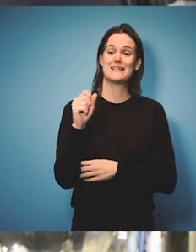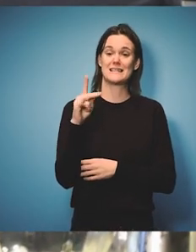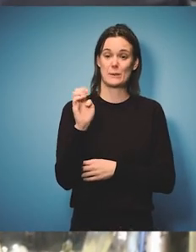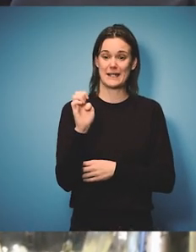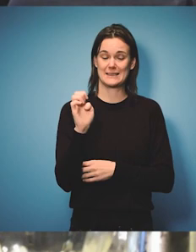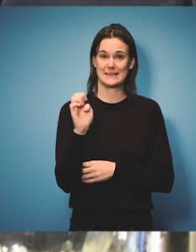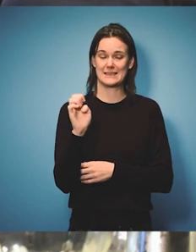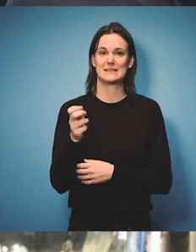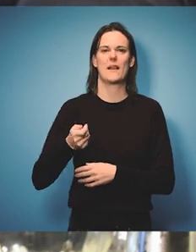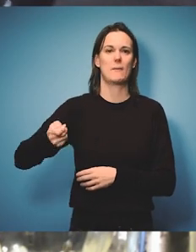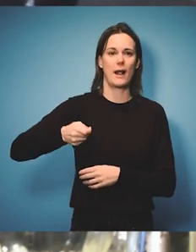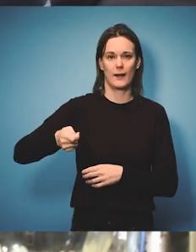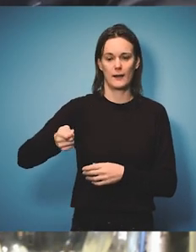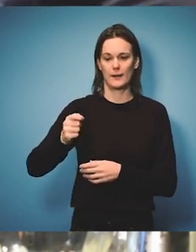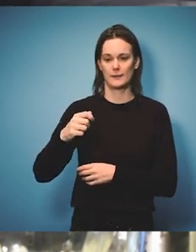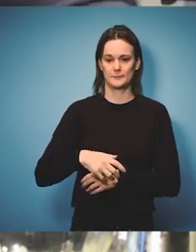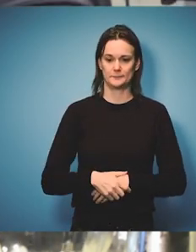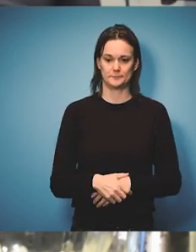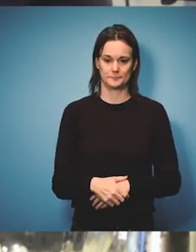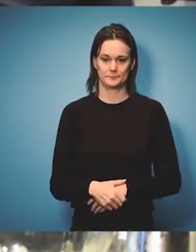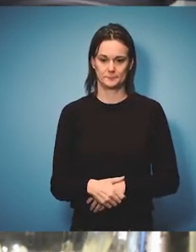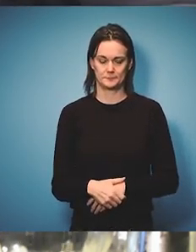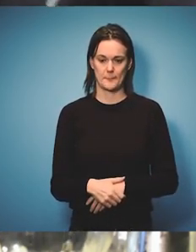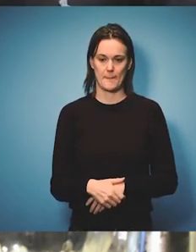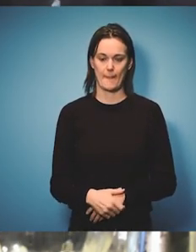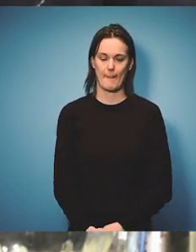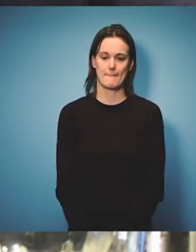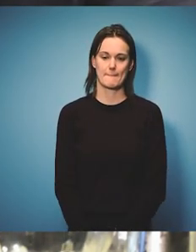and all the spices into the pan.